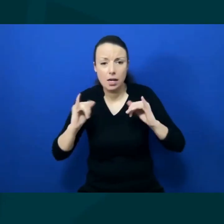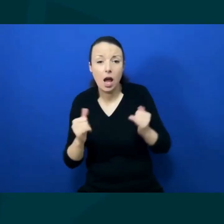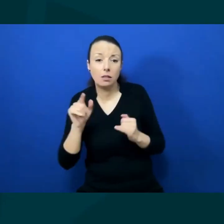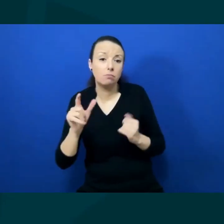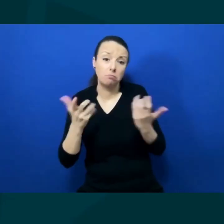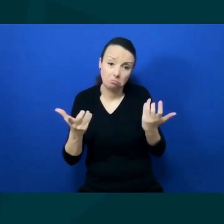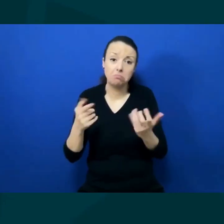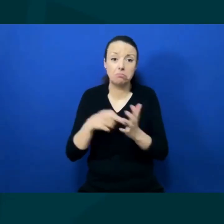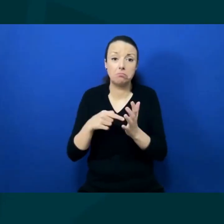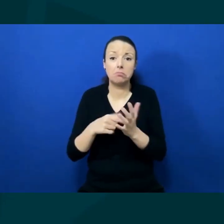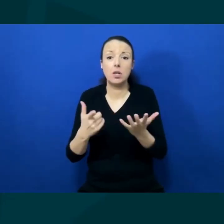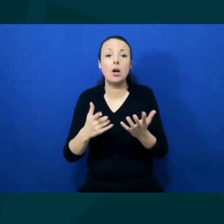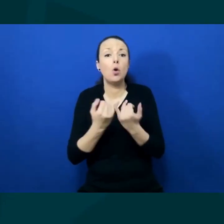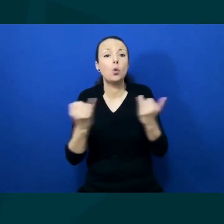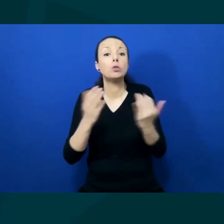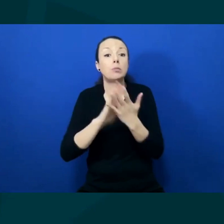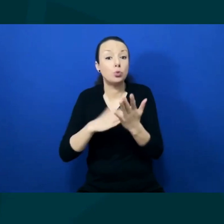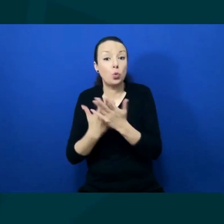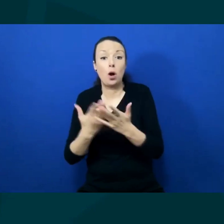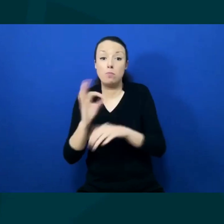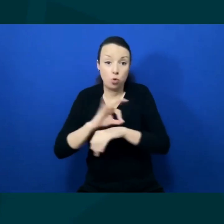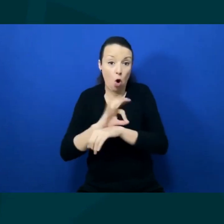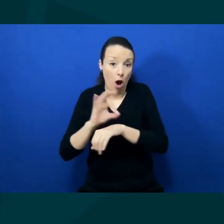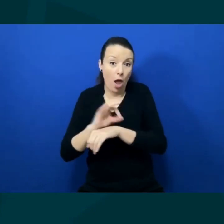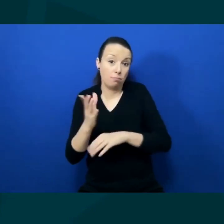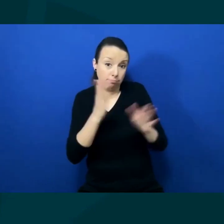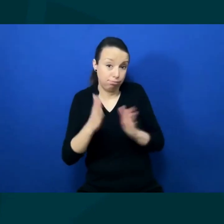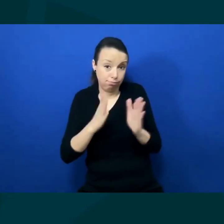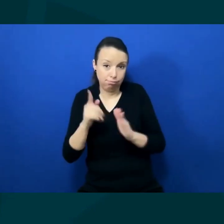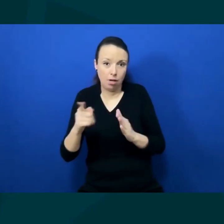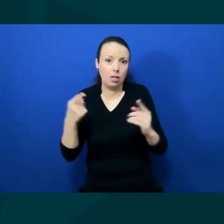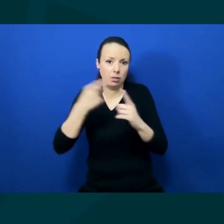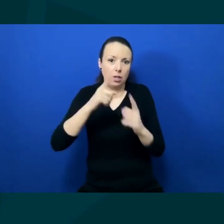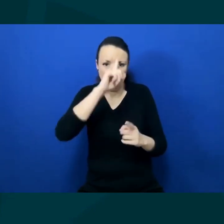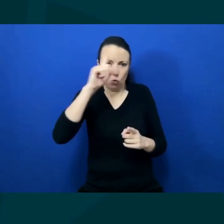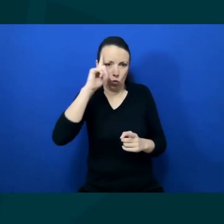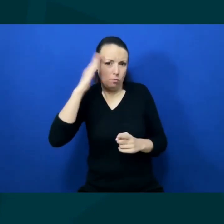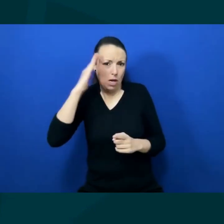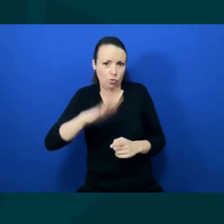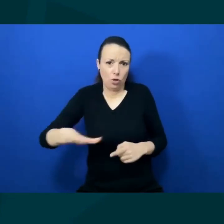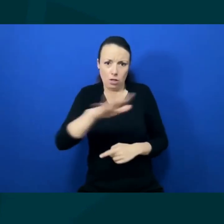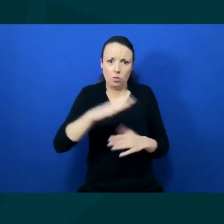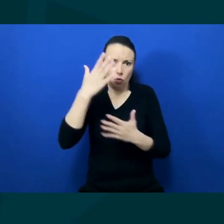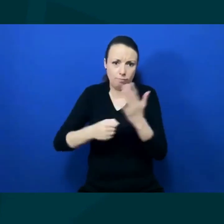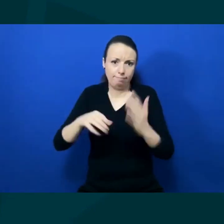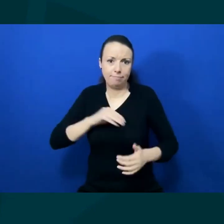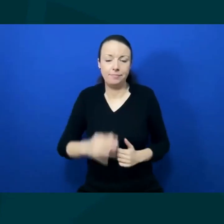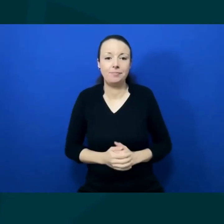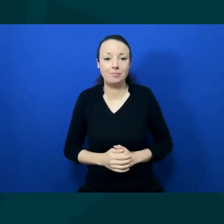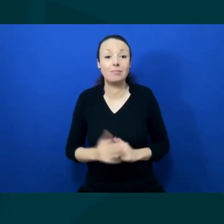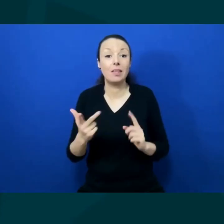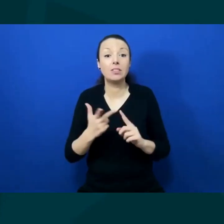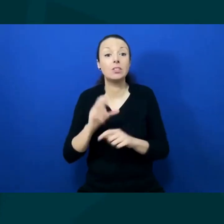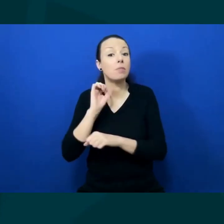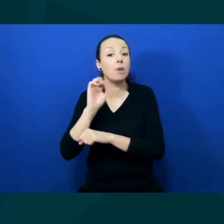to create exemplary draft projects that can be used by the residents.